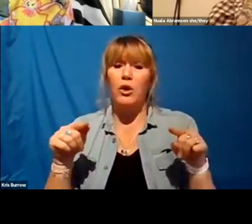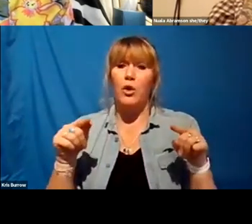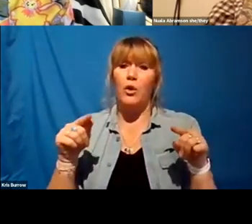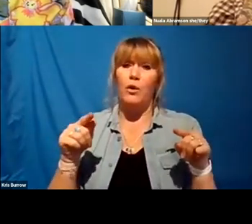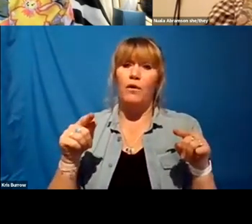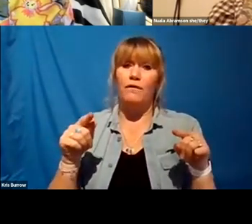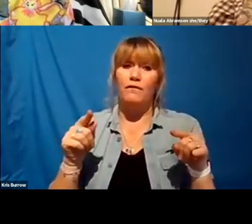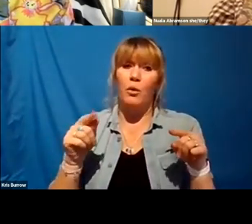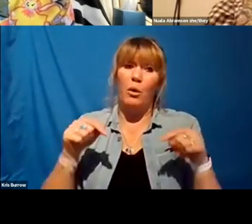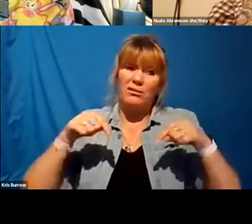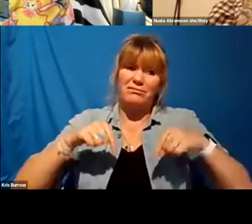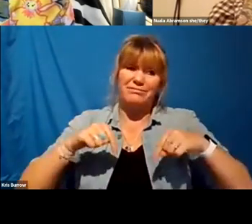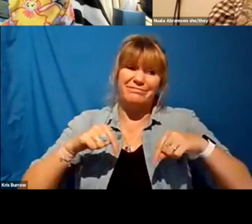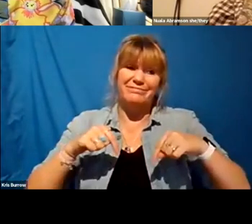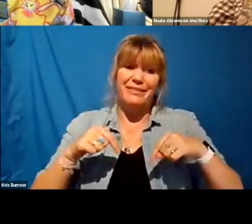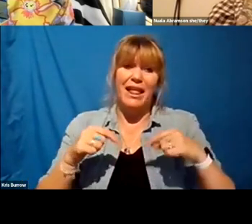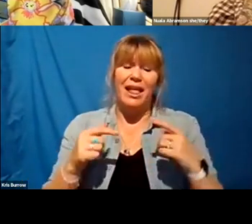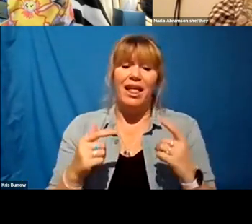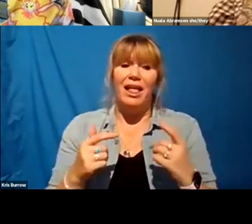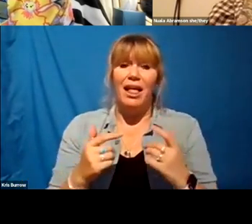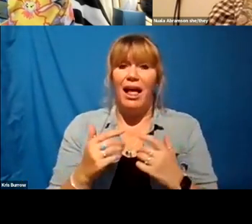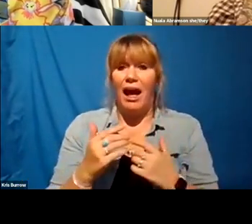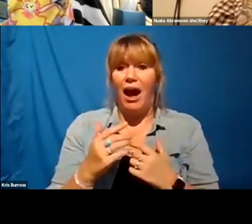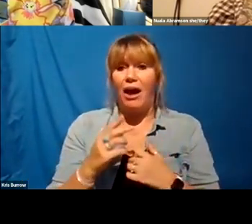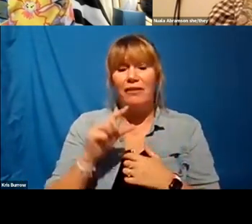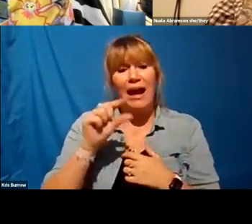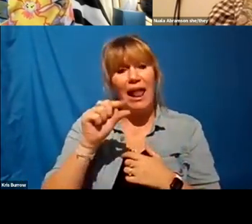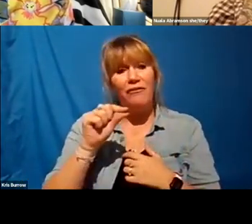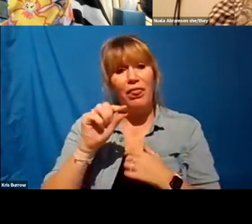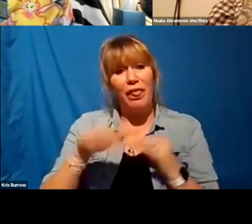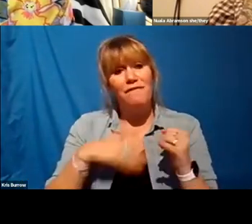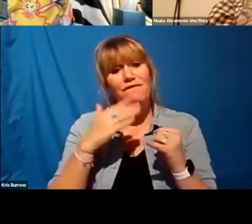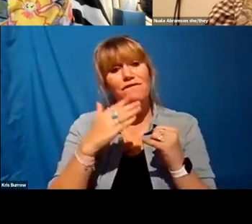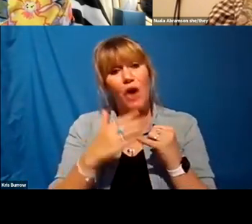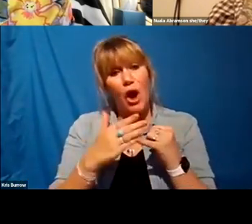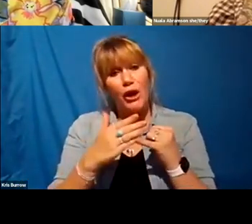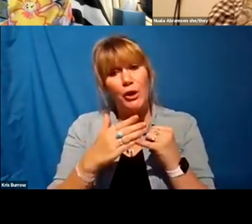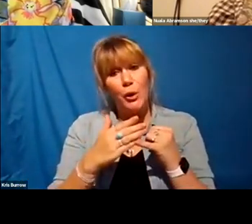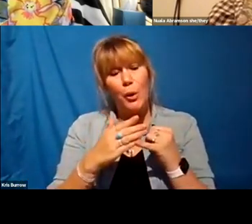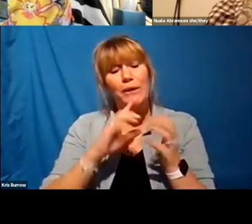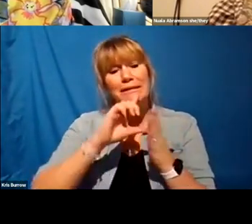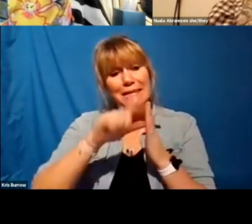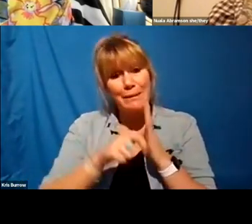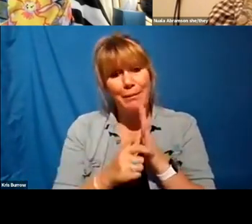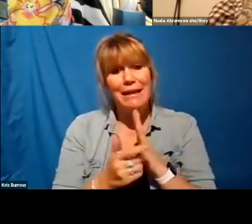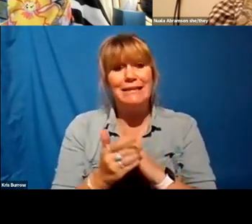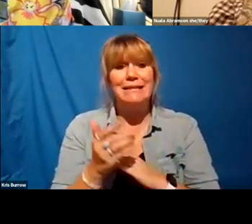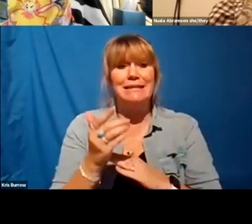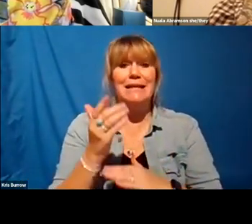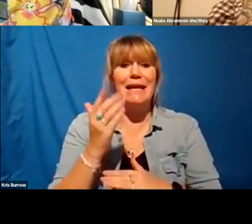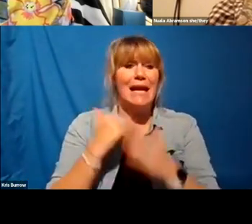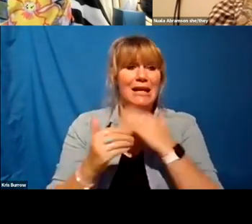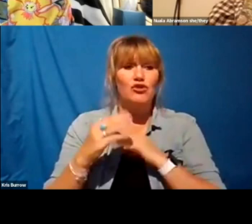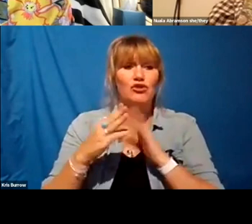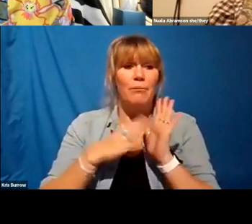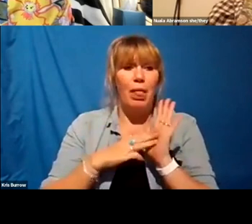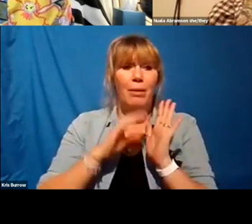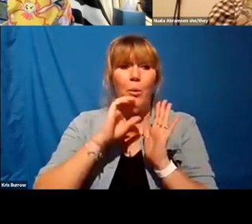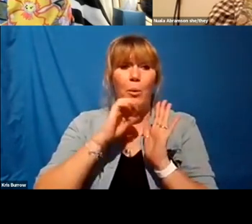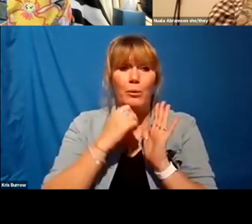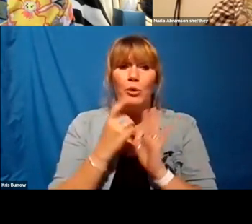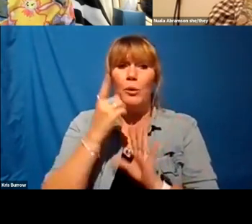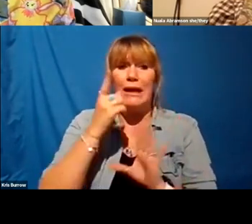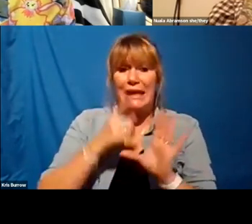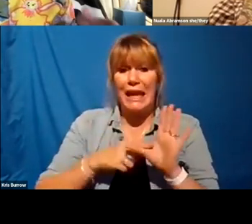our 11th and final Together Disability History Month Festival, but we will be moving to a new year-round programme